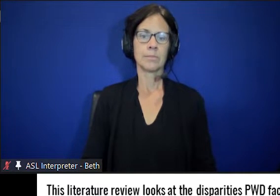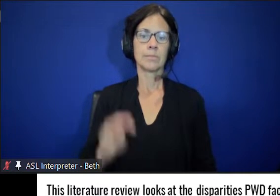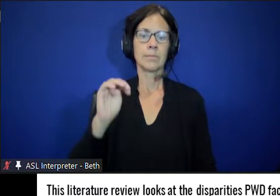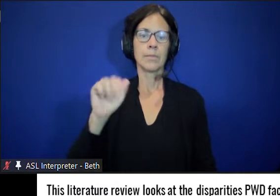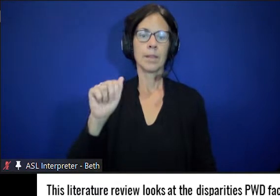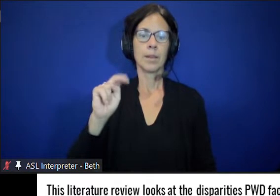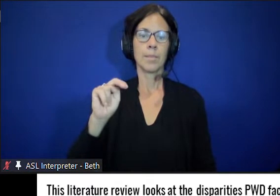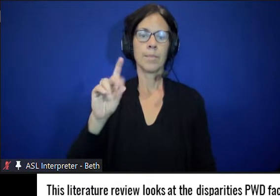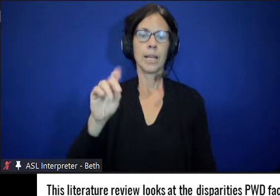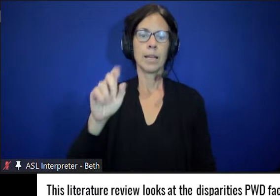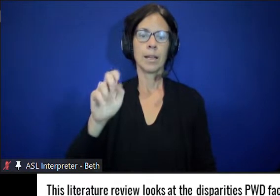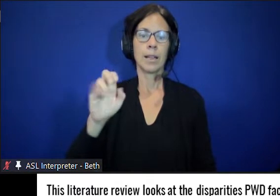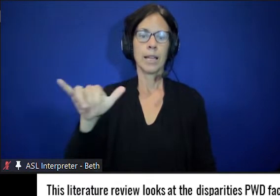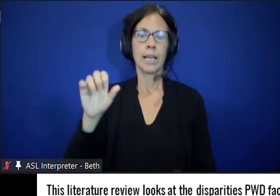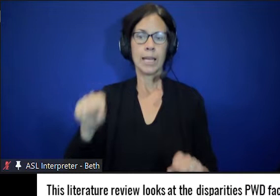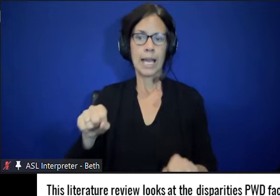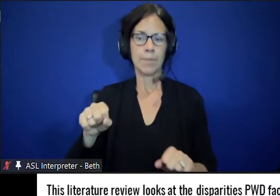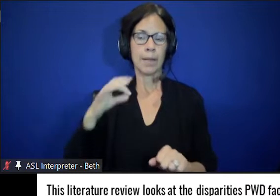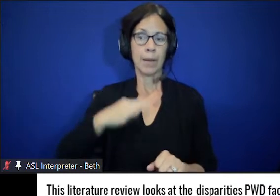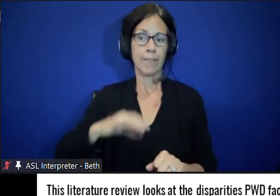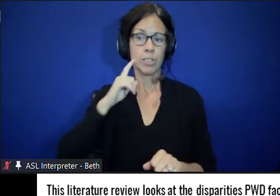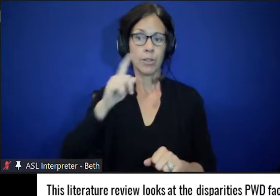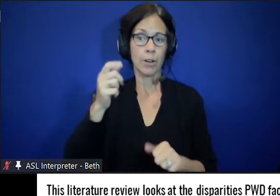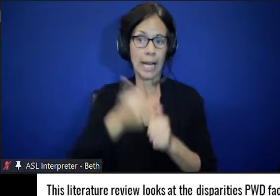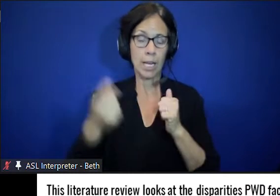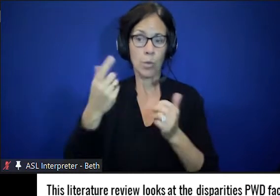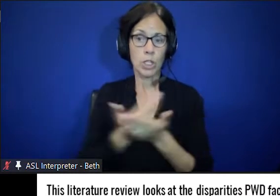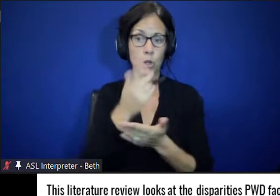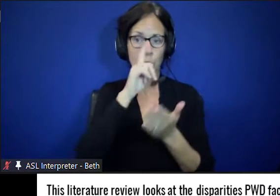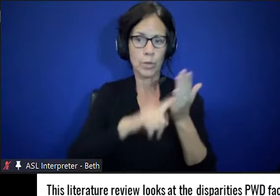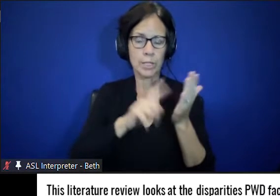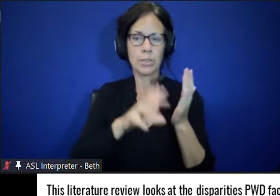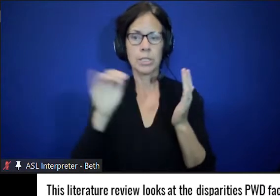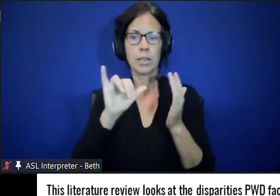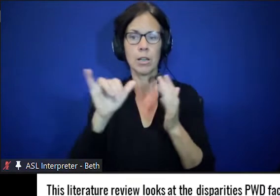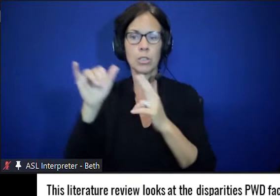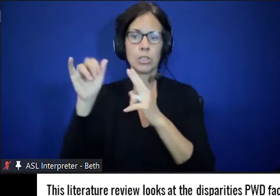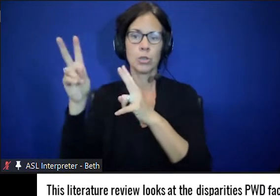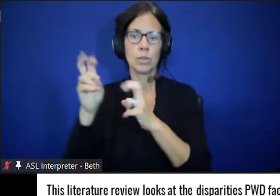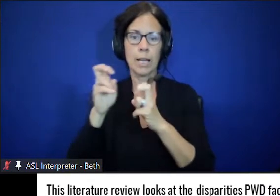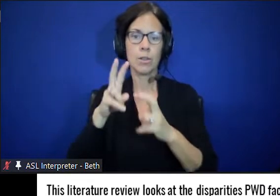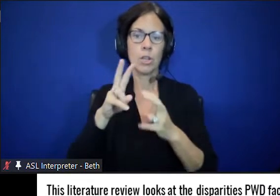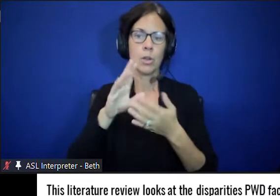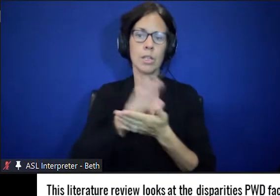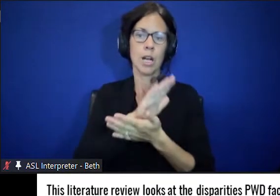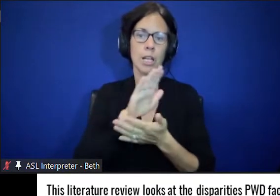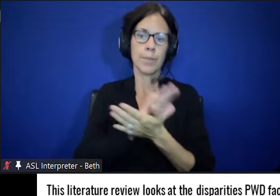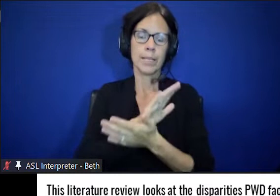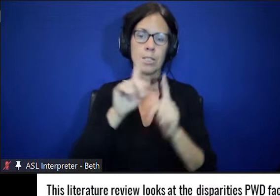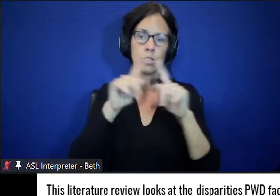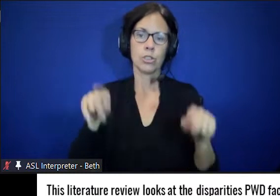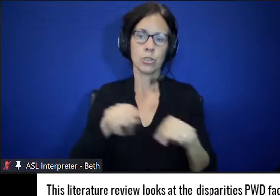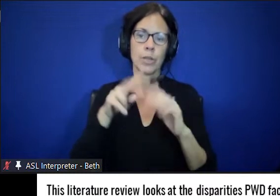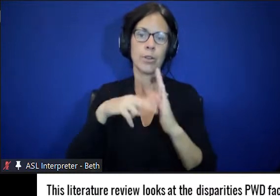Mendeley can be very helpful for anyone new to researching. It also makes a downloaded document screen reader friendly.